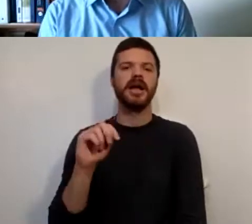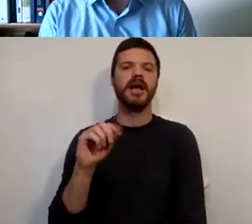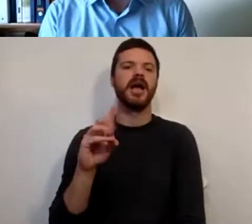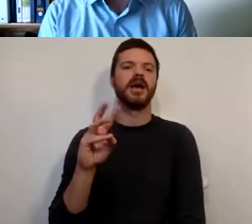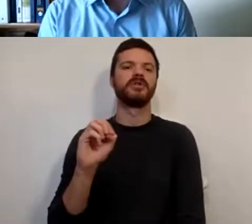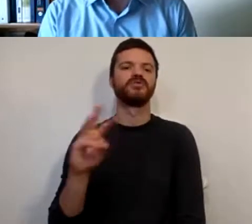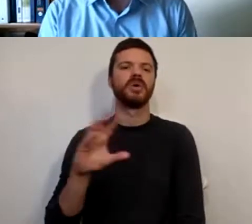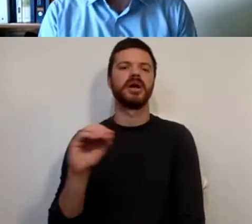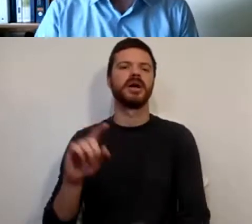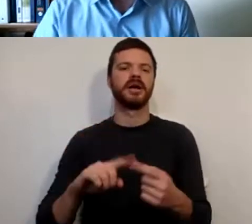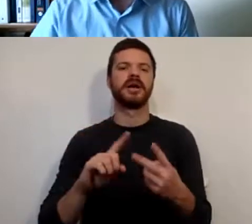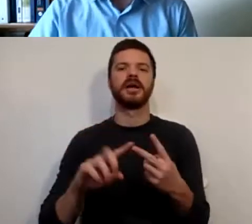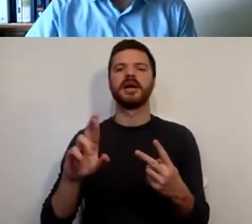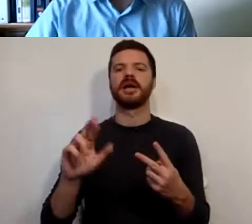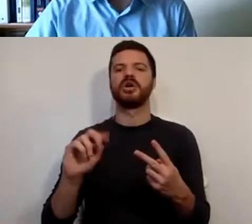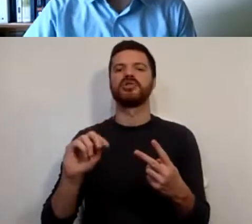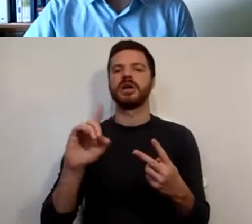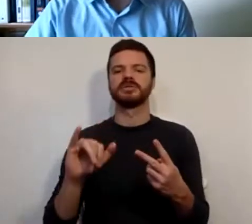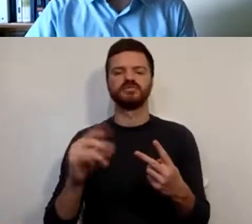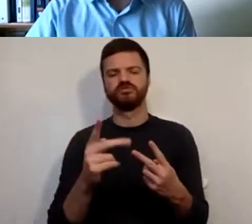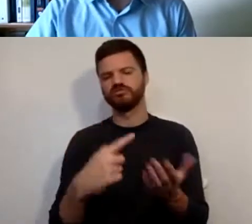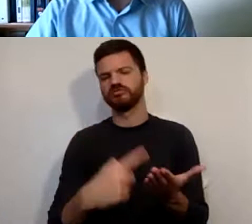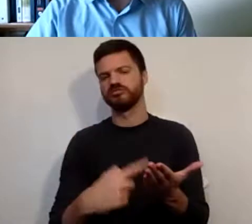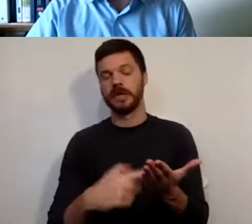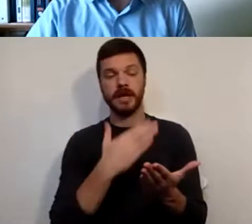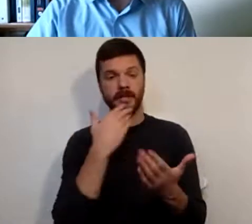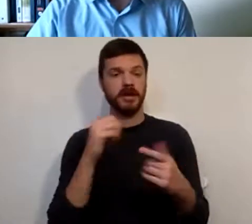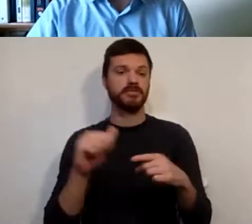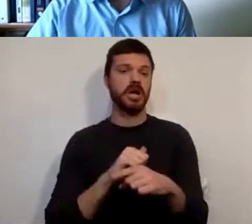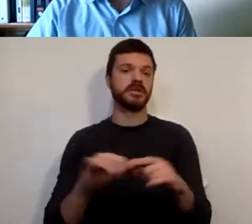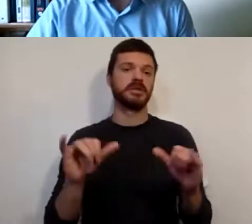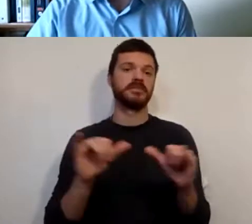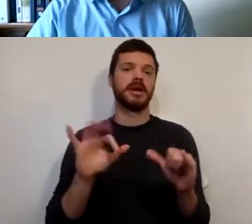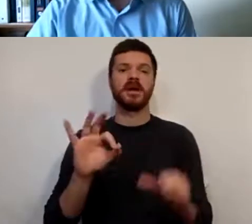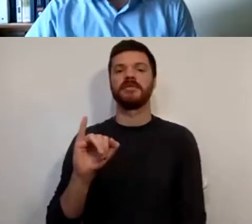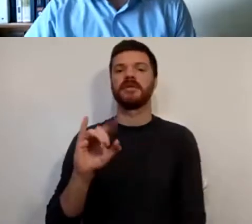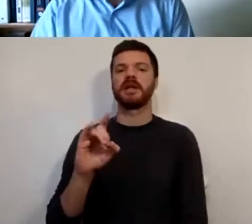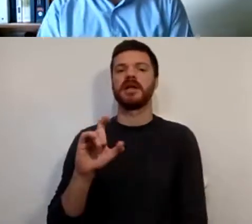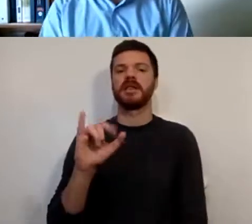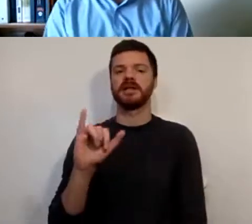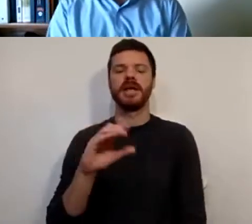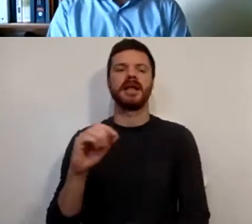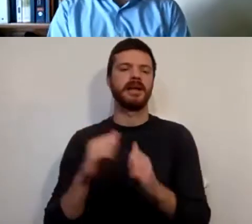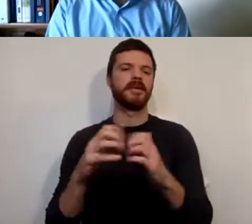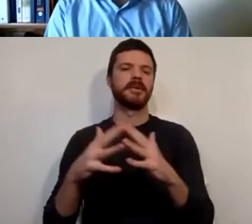you talk about, are there best practices in measuring the fidelity of implementation strategies?